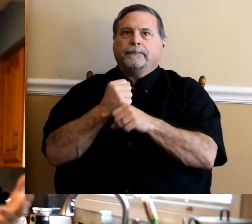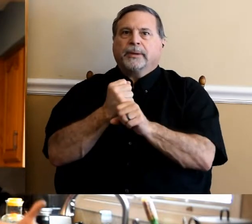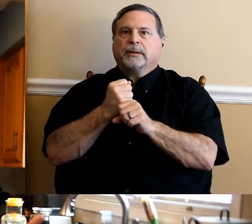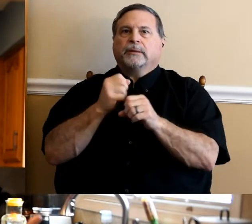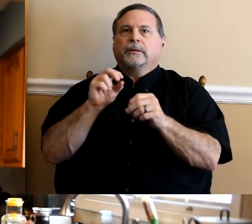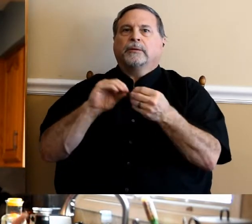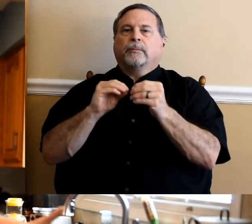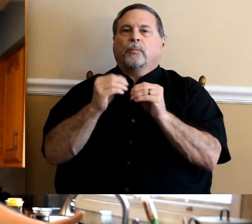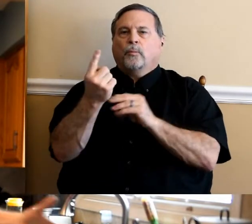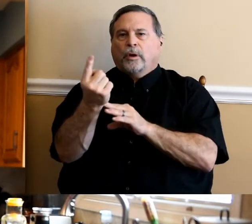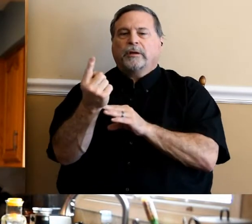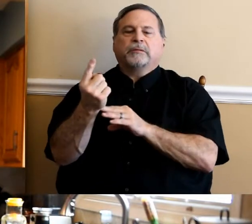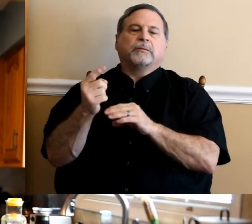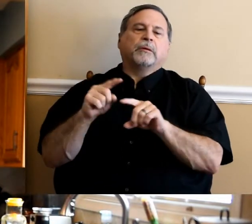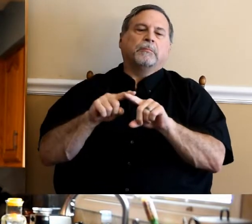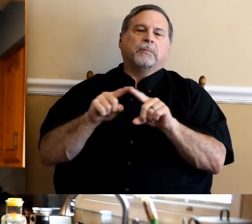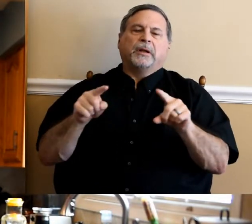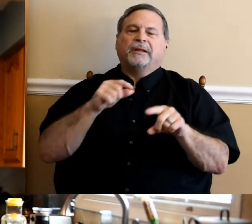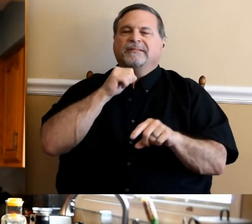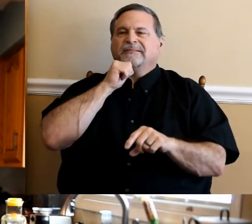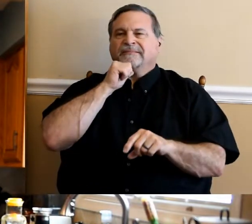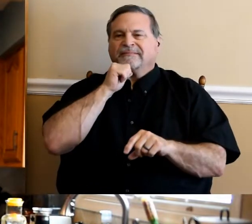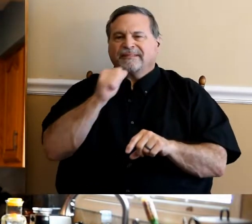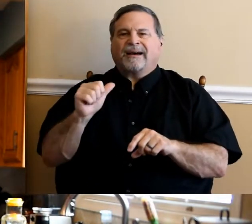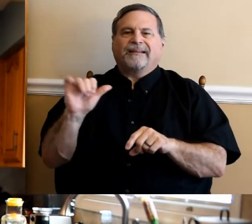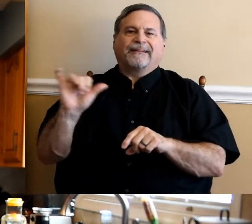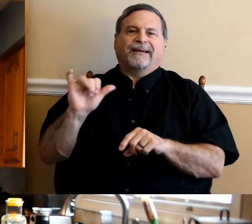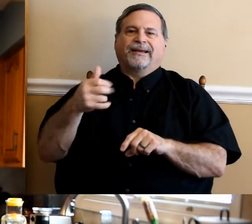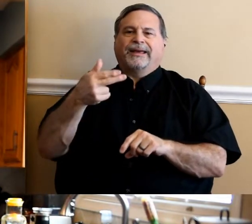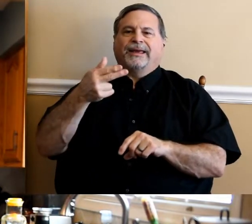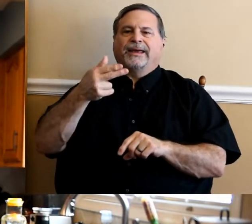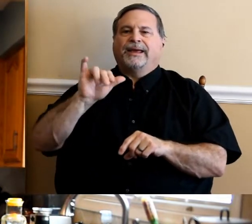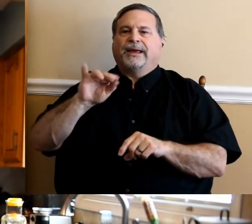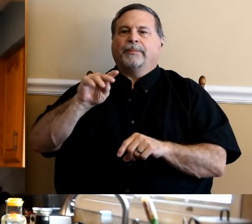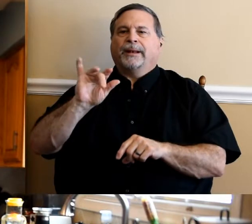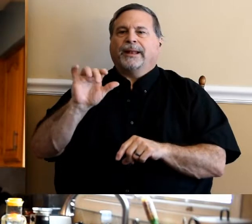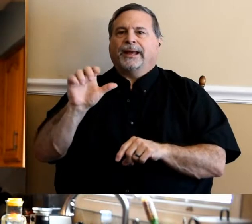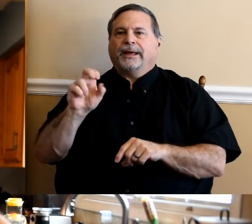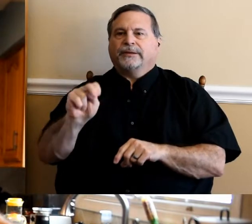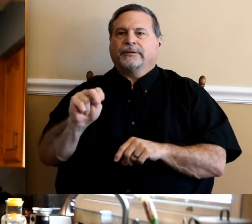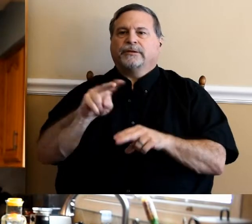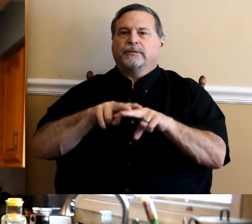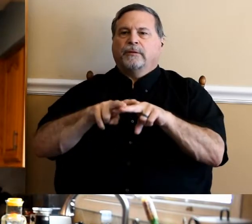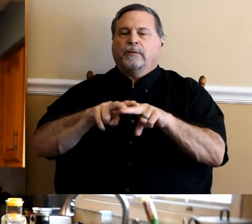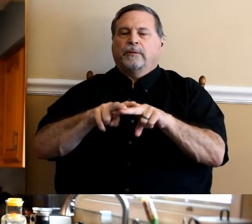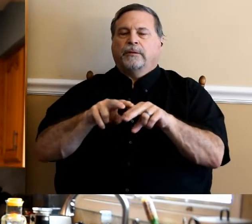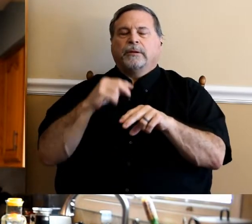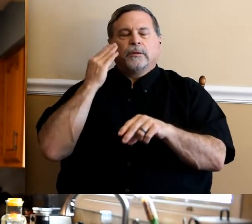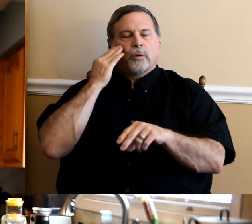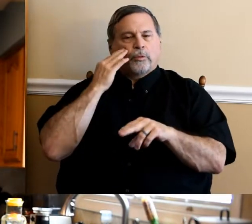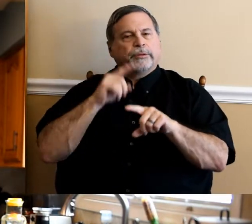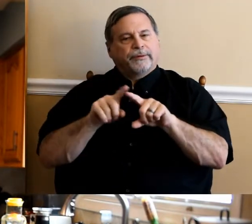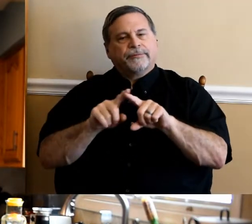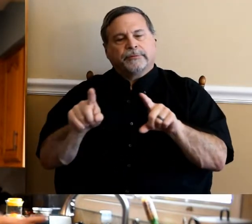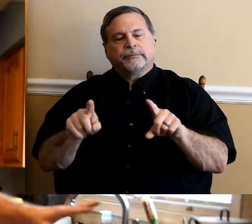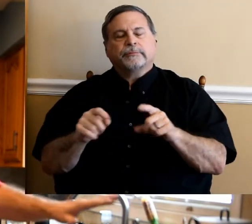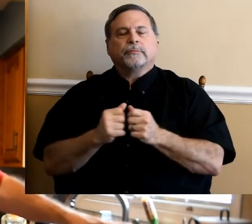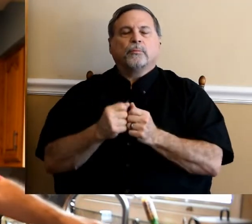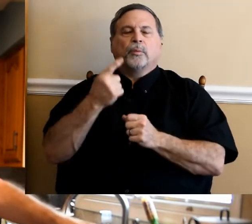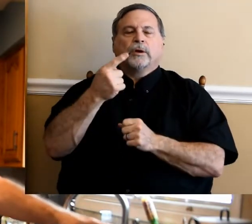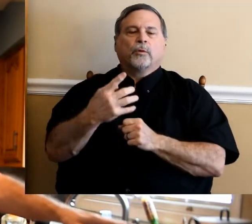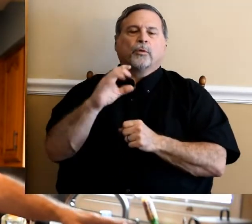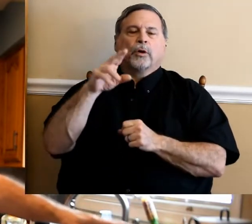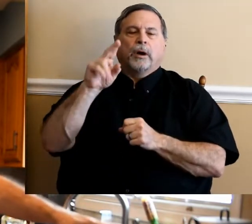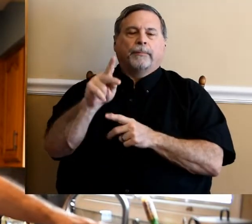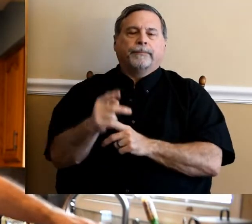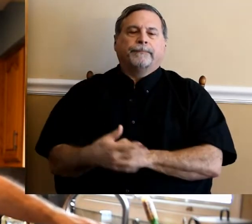might just find curing salt like this, but this is not like a Himalayan salt. So make sure you know the difference in that. So we're going to put about a